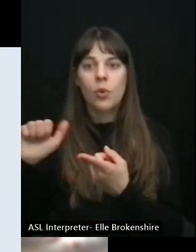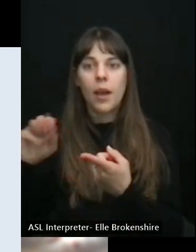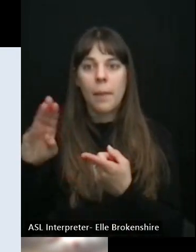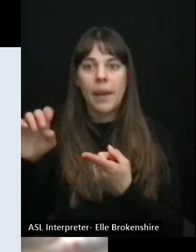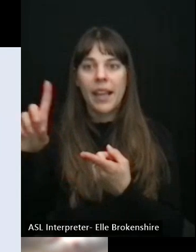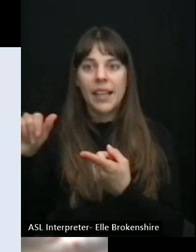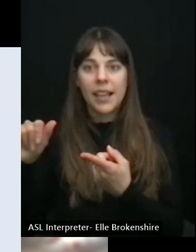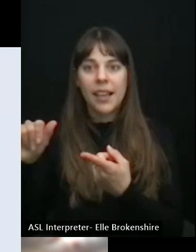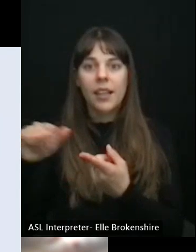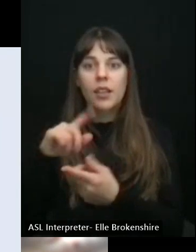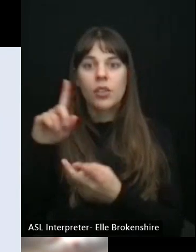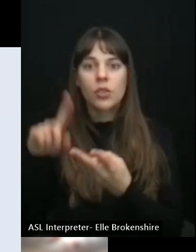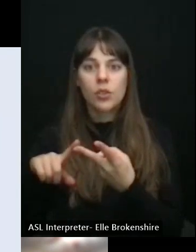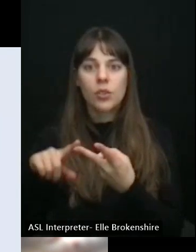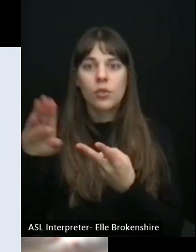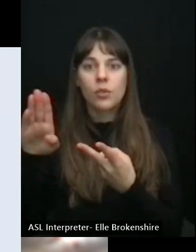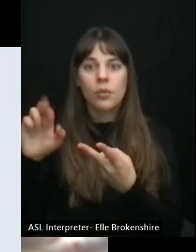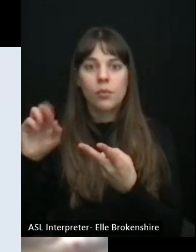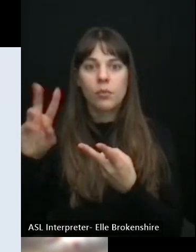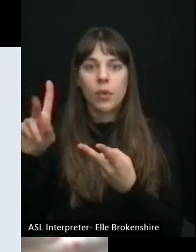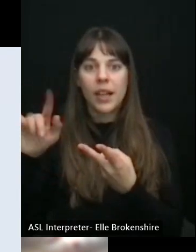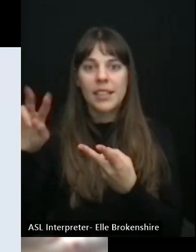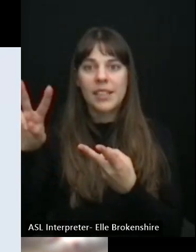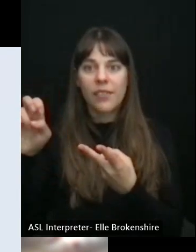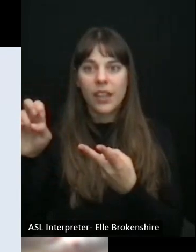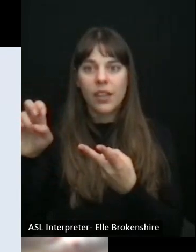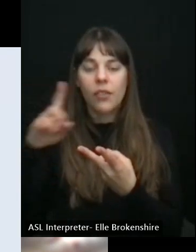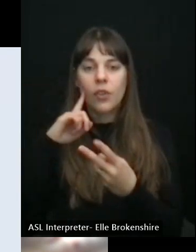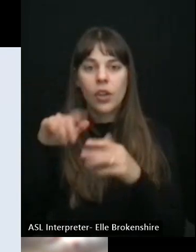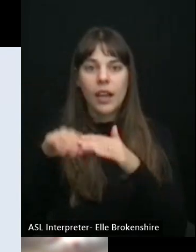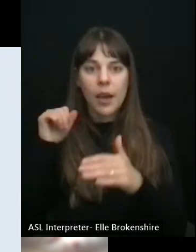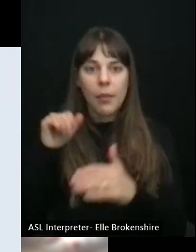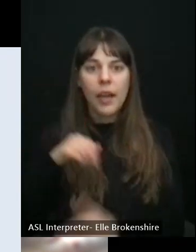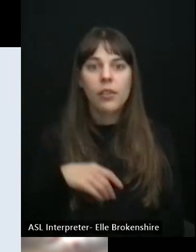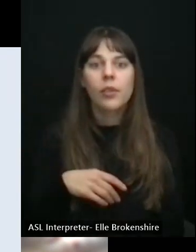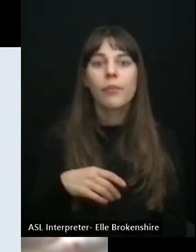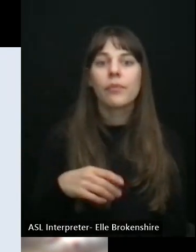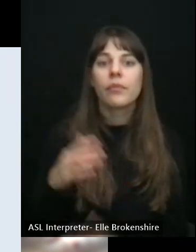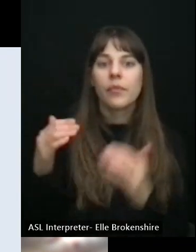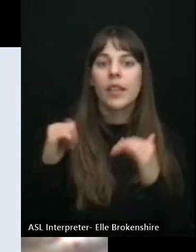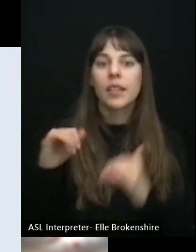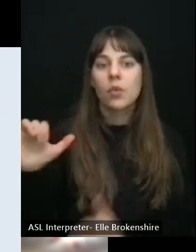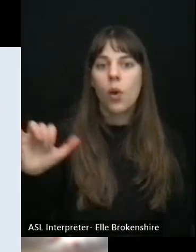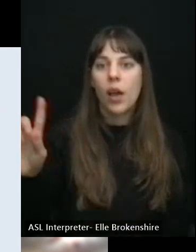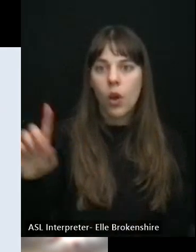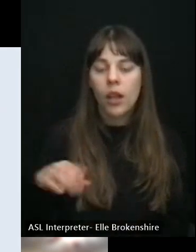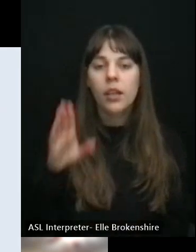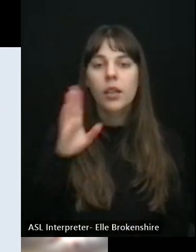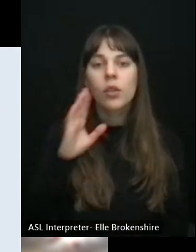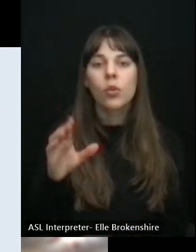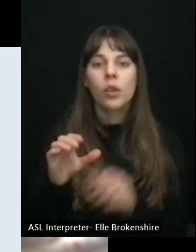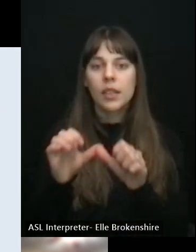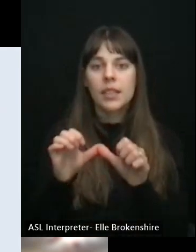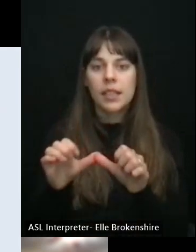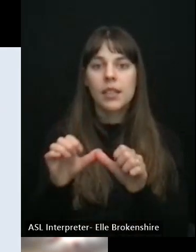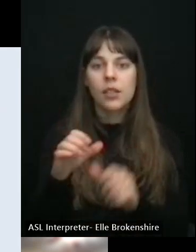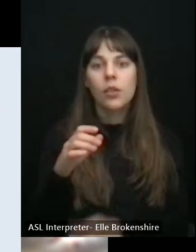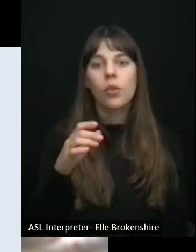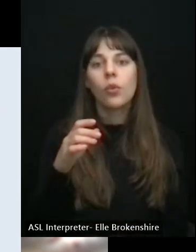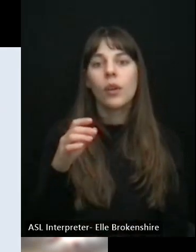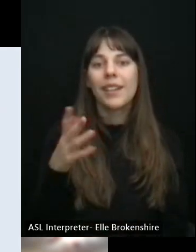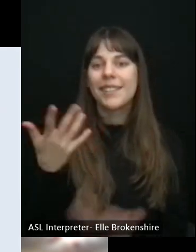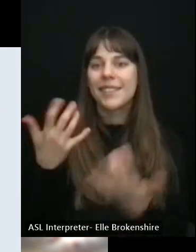via Warrington, Arlington to Carson to Smithfield on the inbound, and then on the outbound from Smithfield